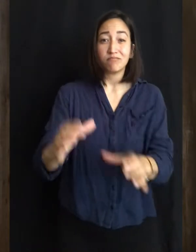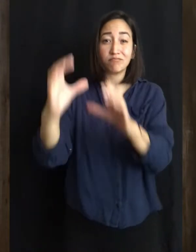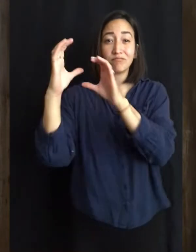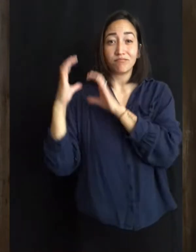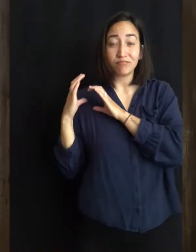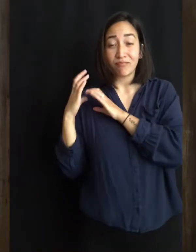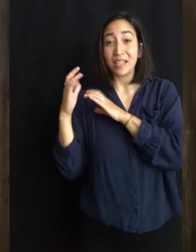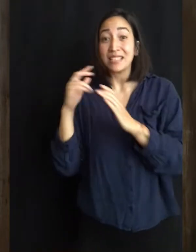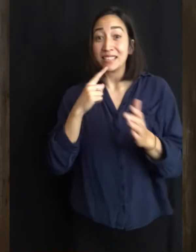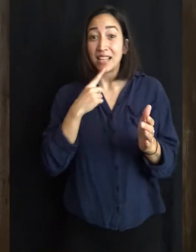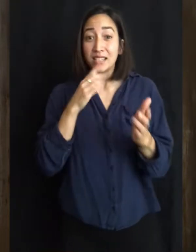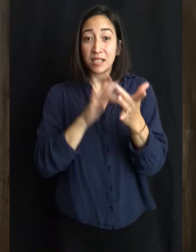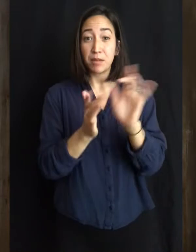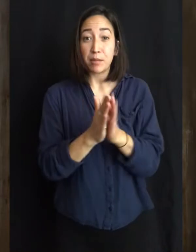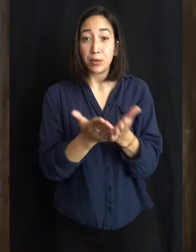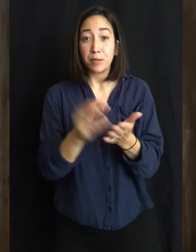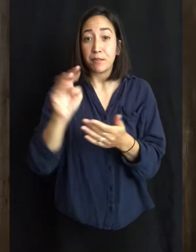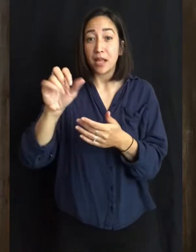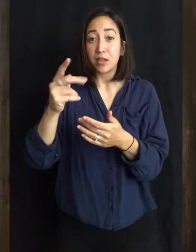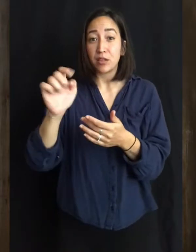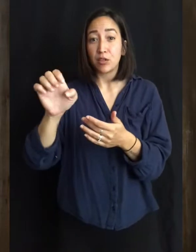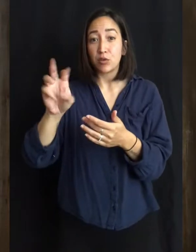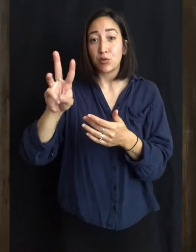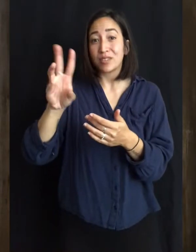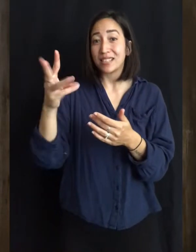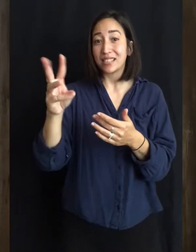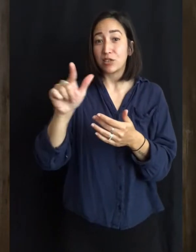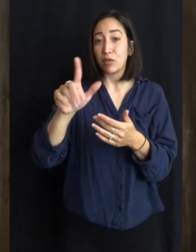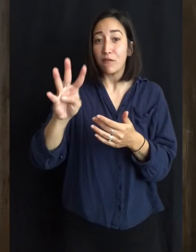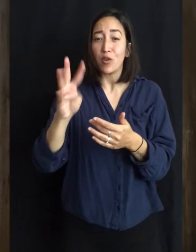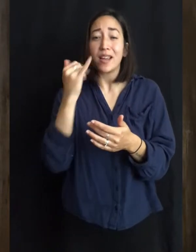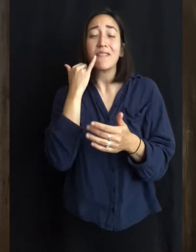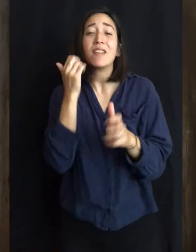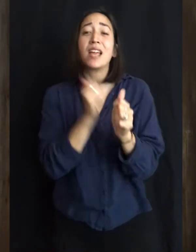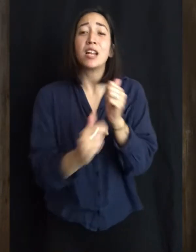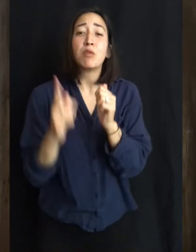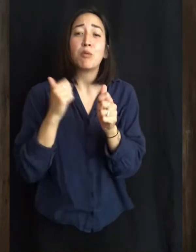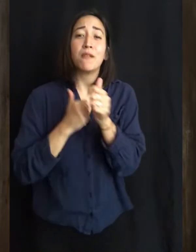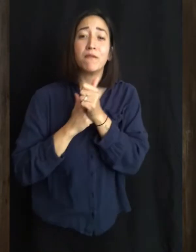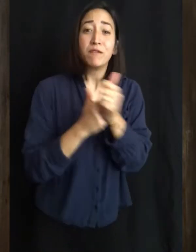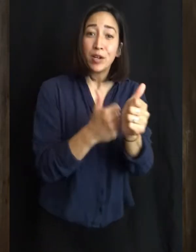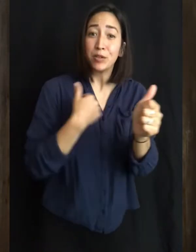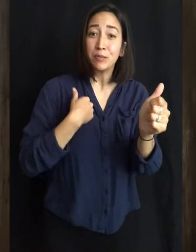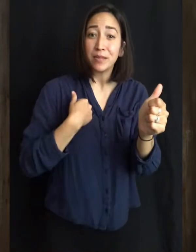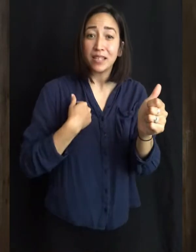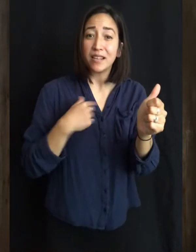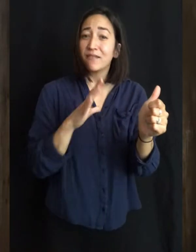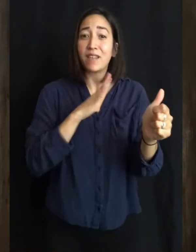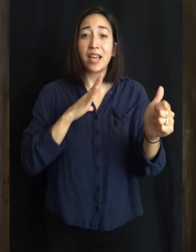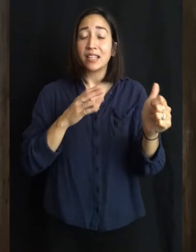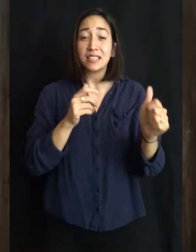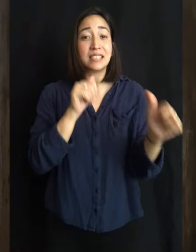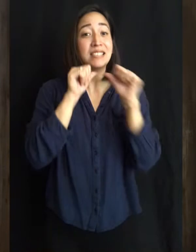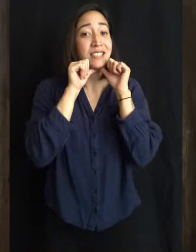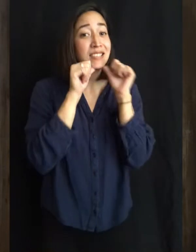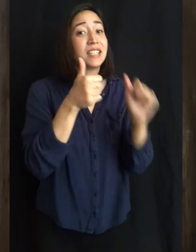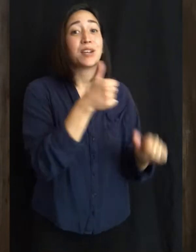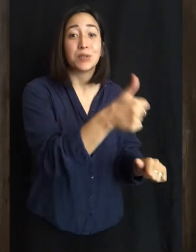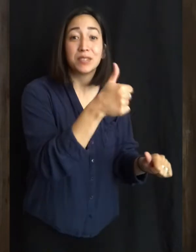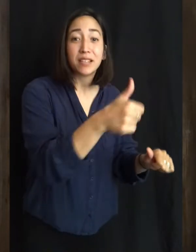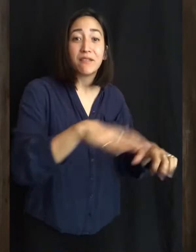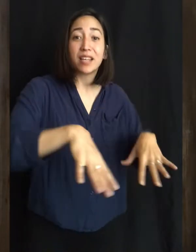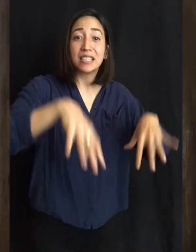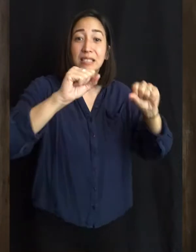Matthew 16:24, he says, "If anyone would come after me, let him deny himself and take up